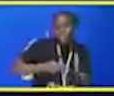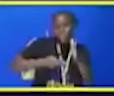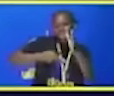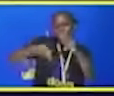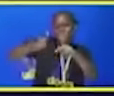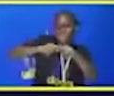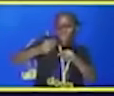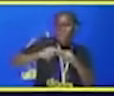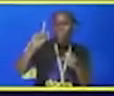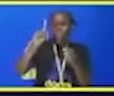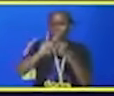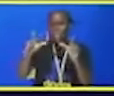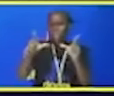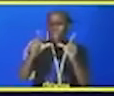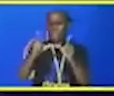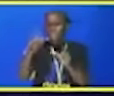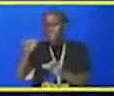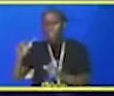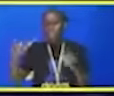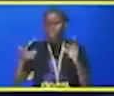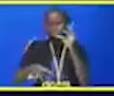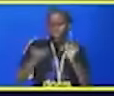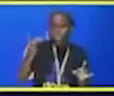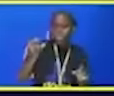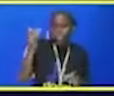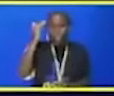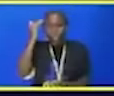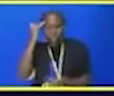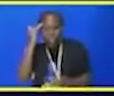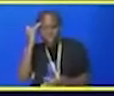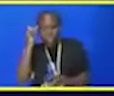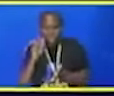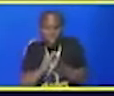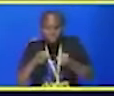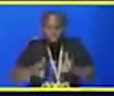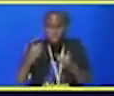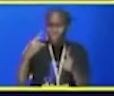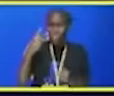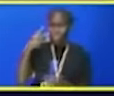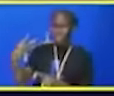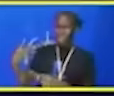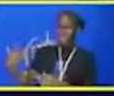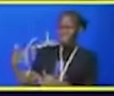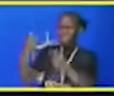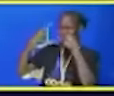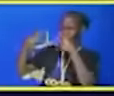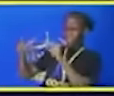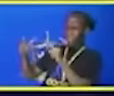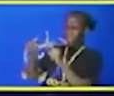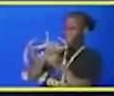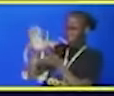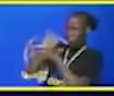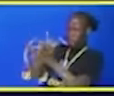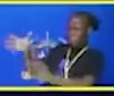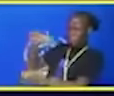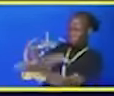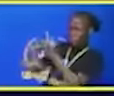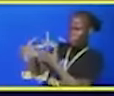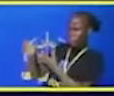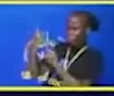knowledge where, like Jesus, when we see events, we know what to do. We are not confused. When someone comes to